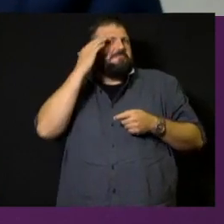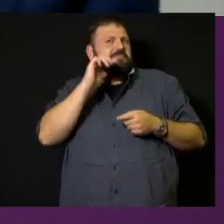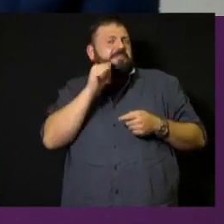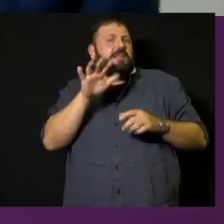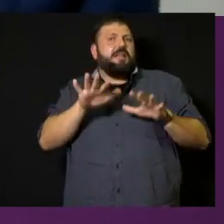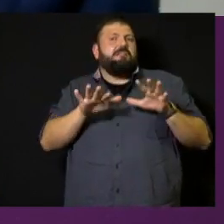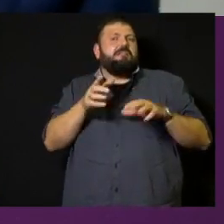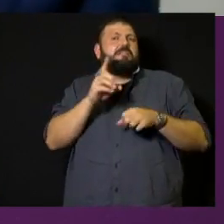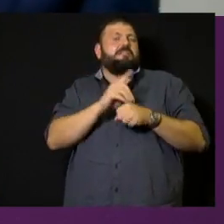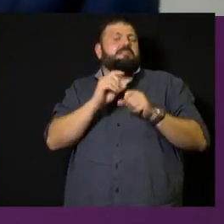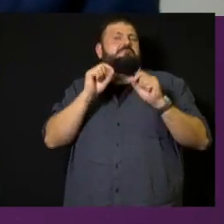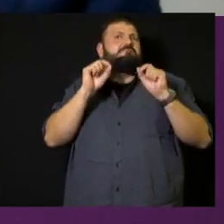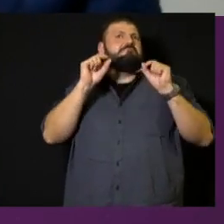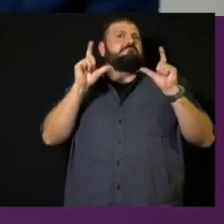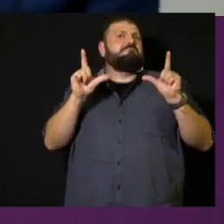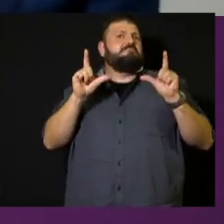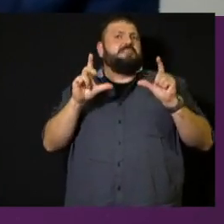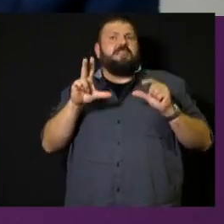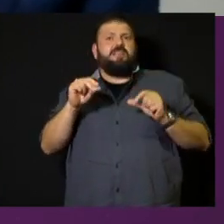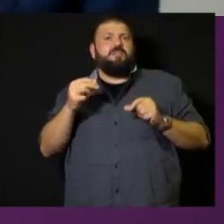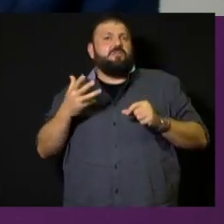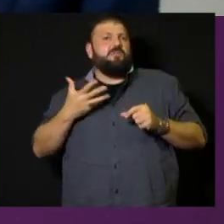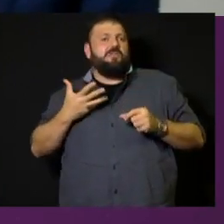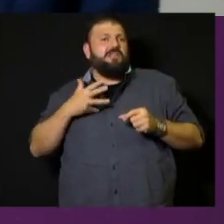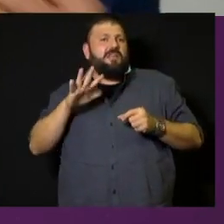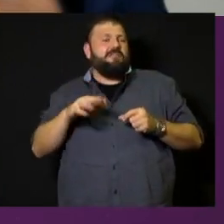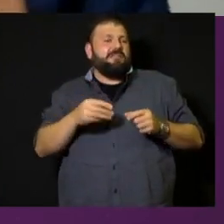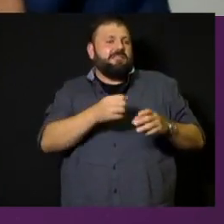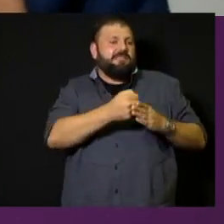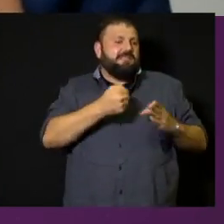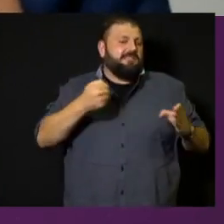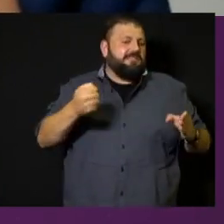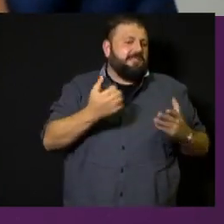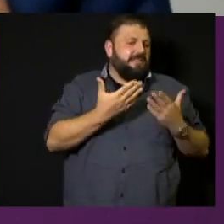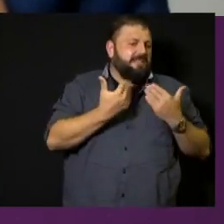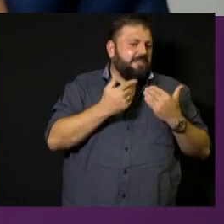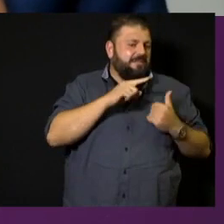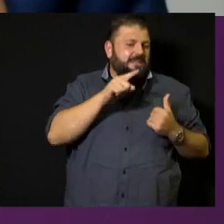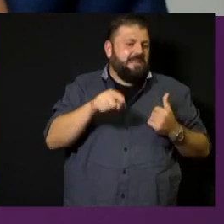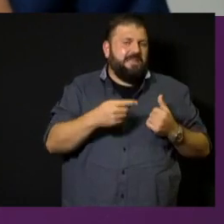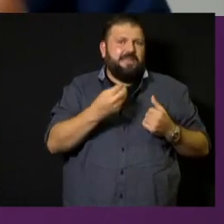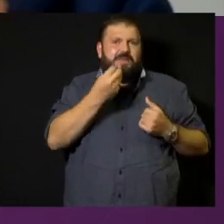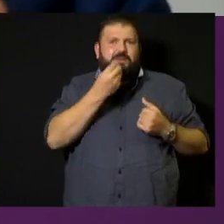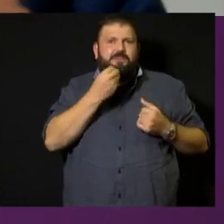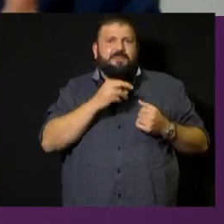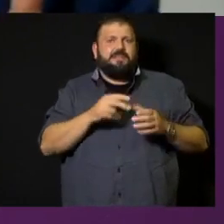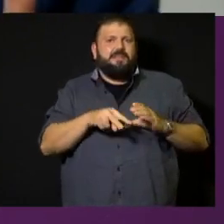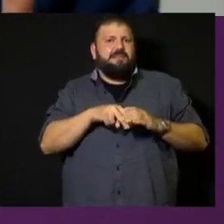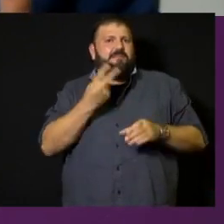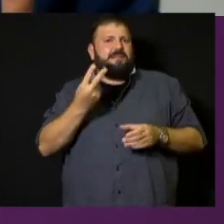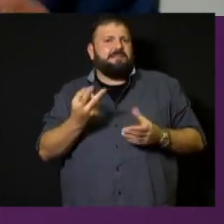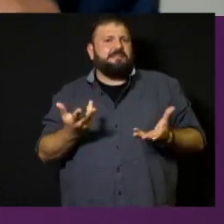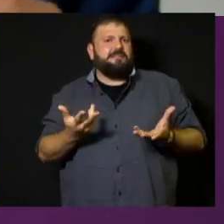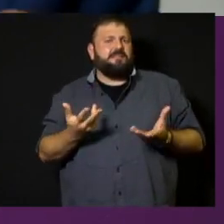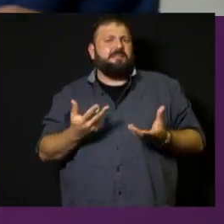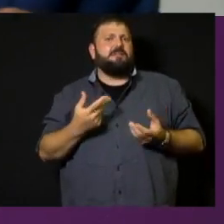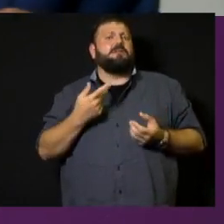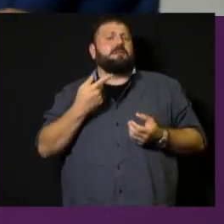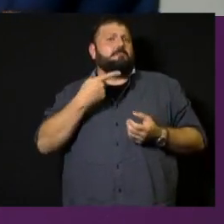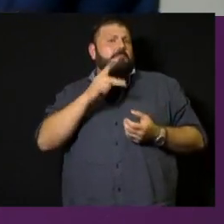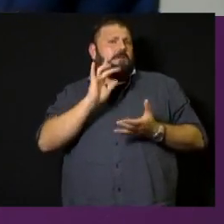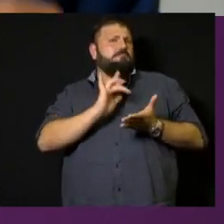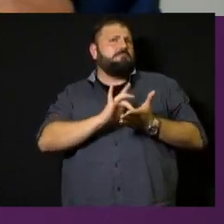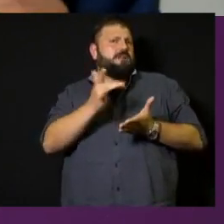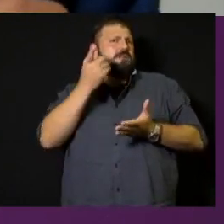Some days you wake up and you have no money for food. That's what happened to us. I